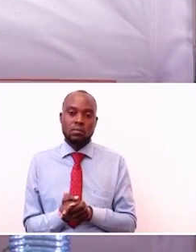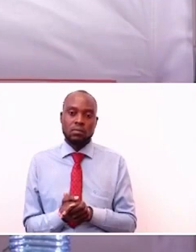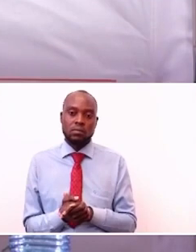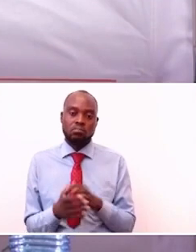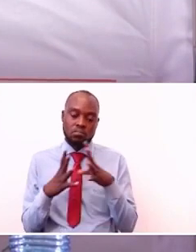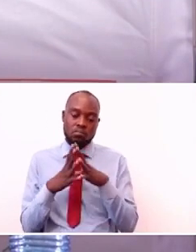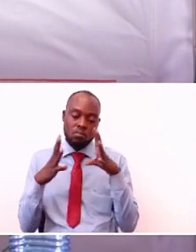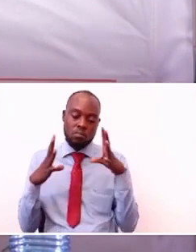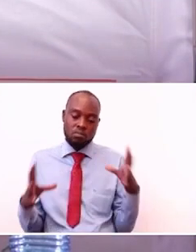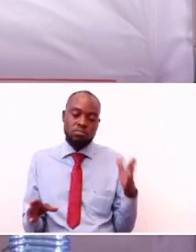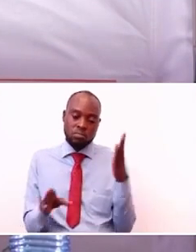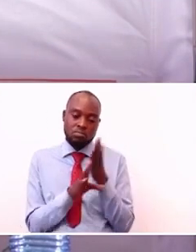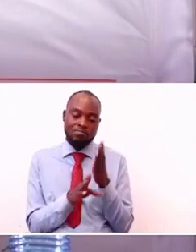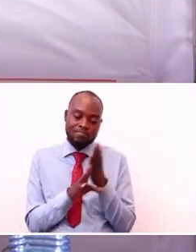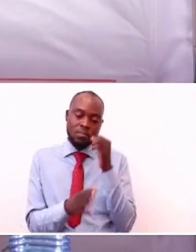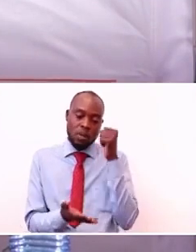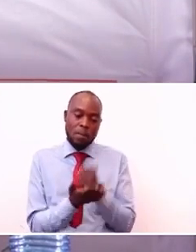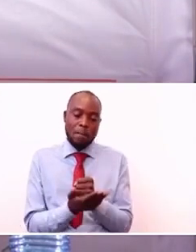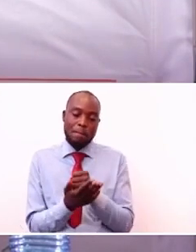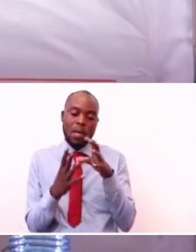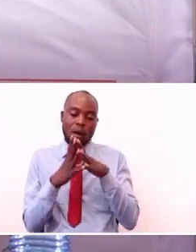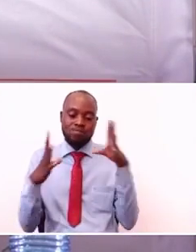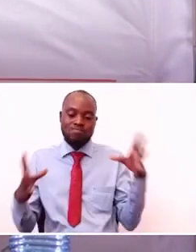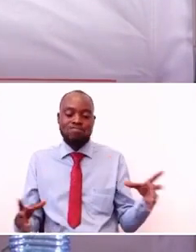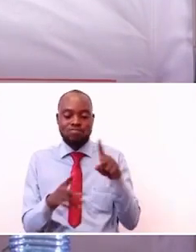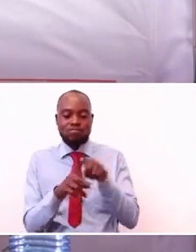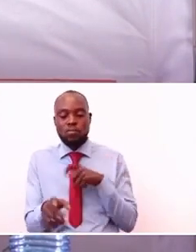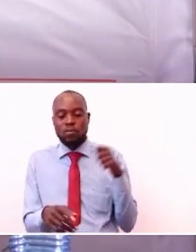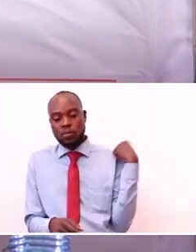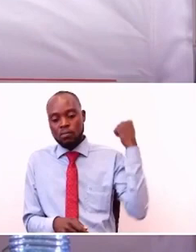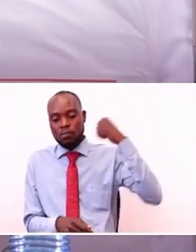than the largest bank in Nigeria.